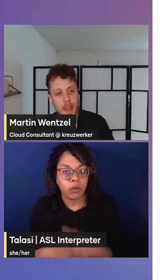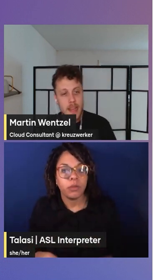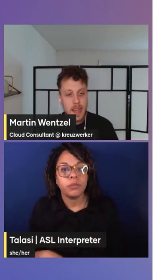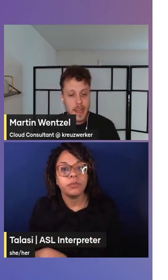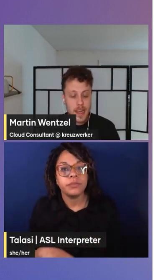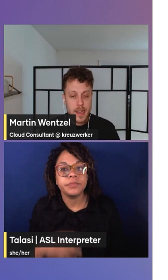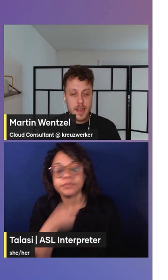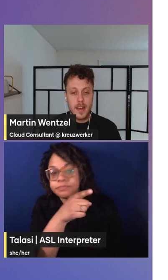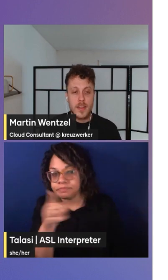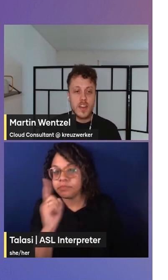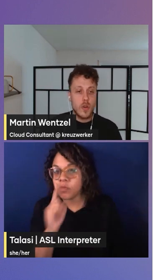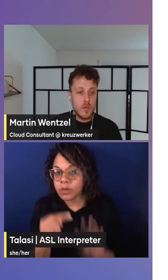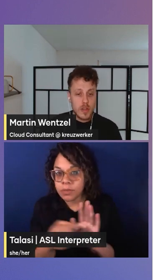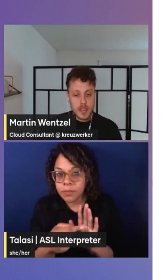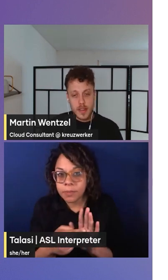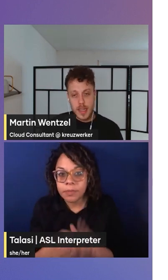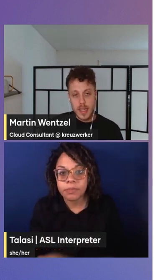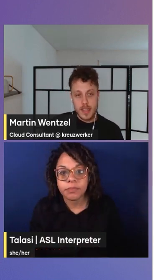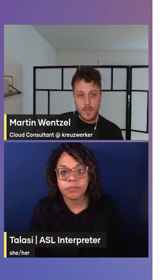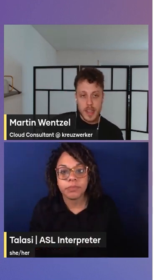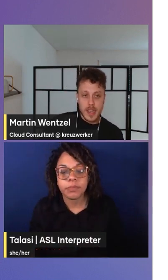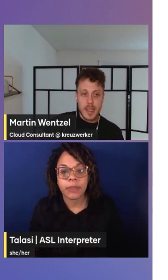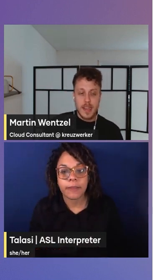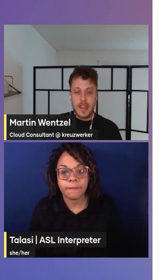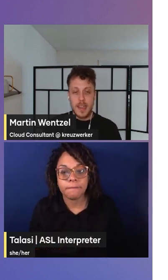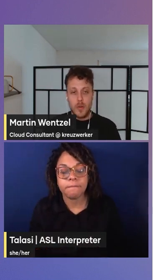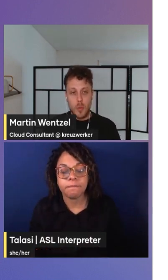example, the goal was that